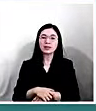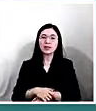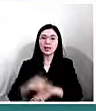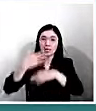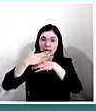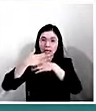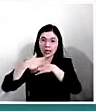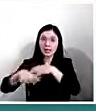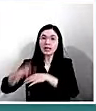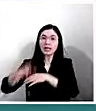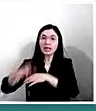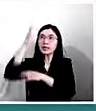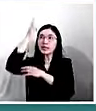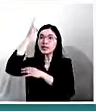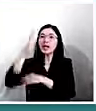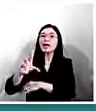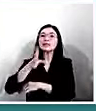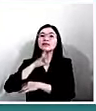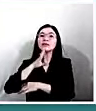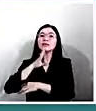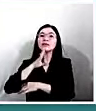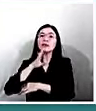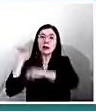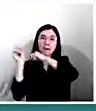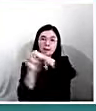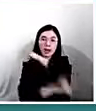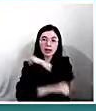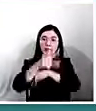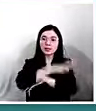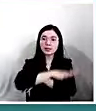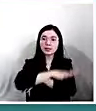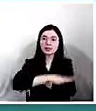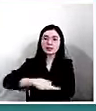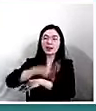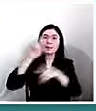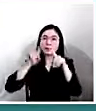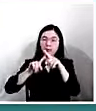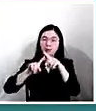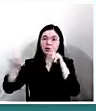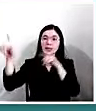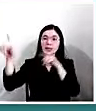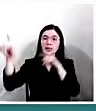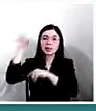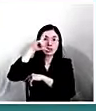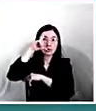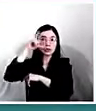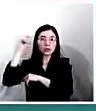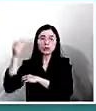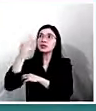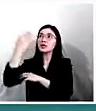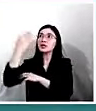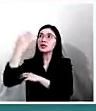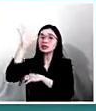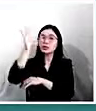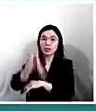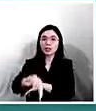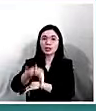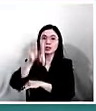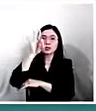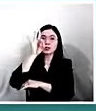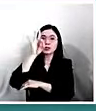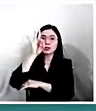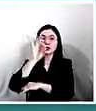exterminating them, but Moses, his chosen one,